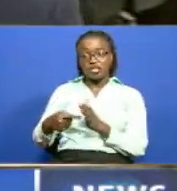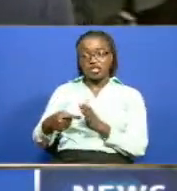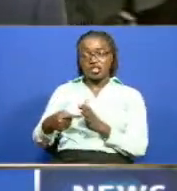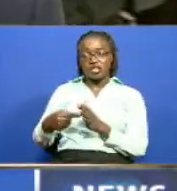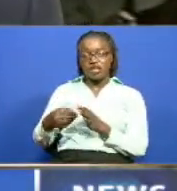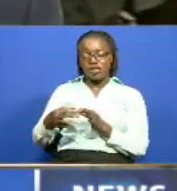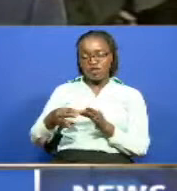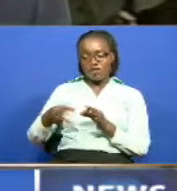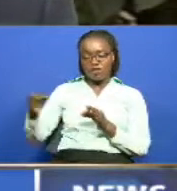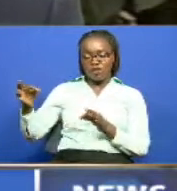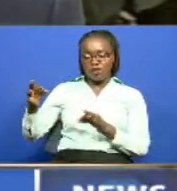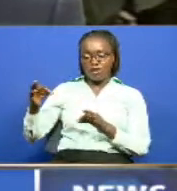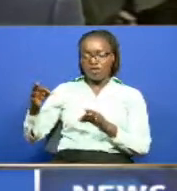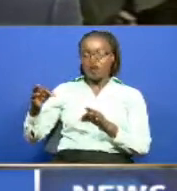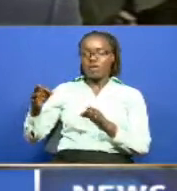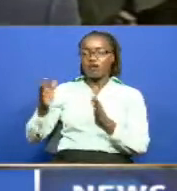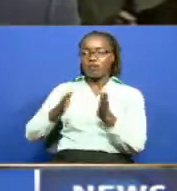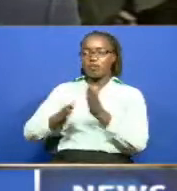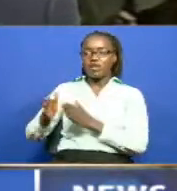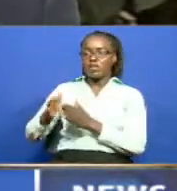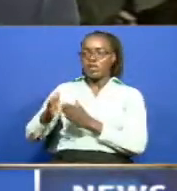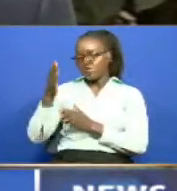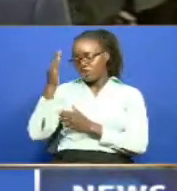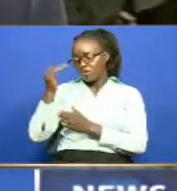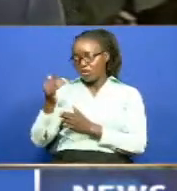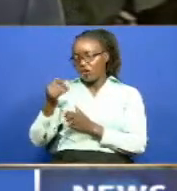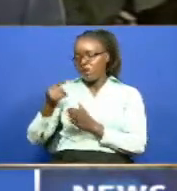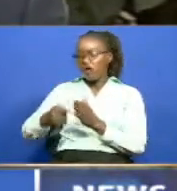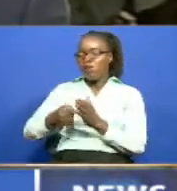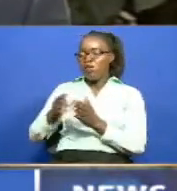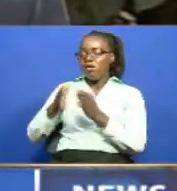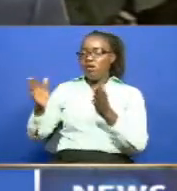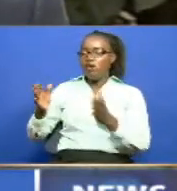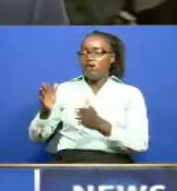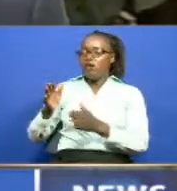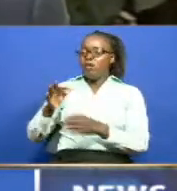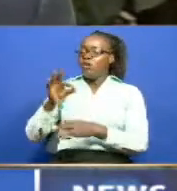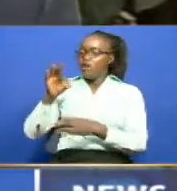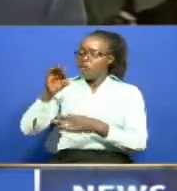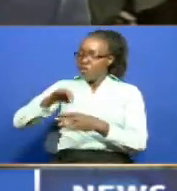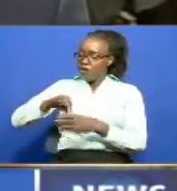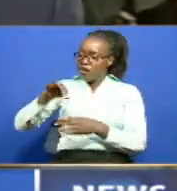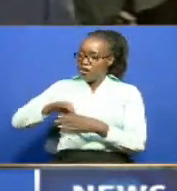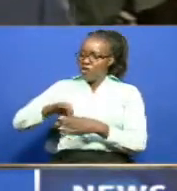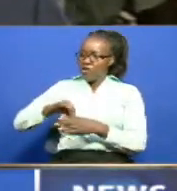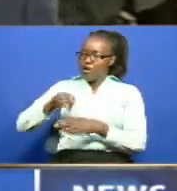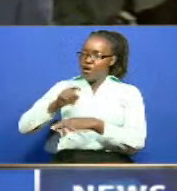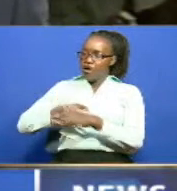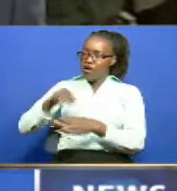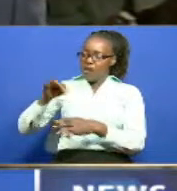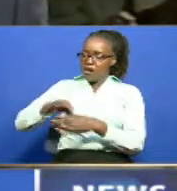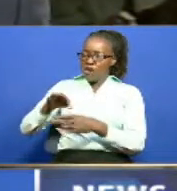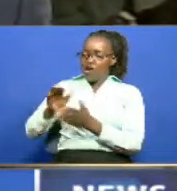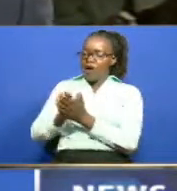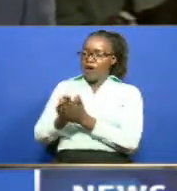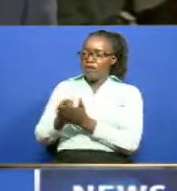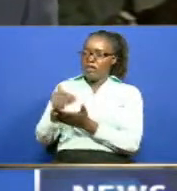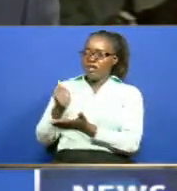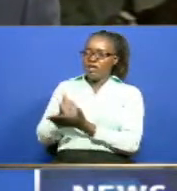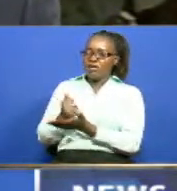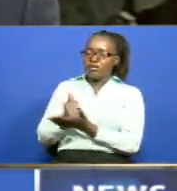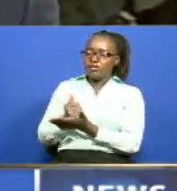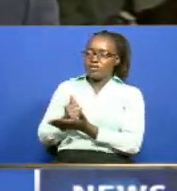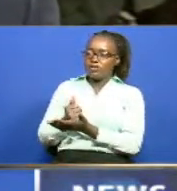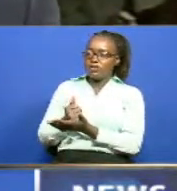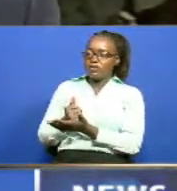term planning because industries it's a big investment. It takes time to invest. It takes time to recoup the investment. And